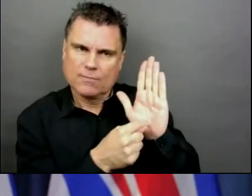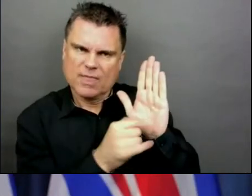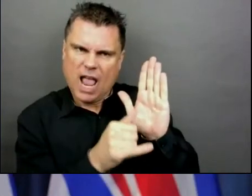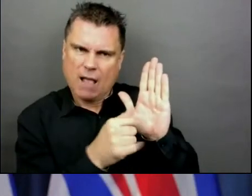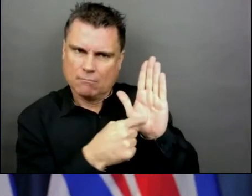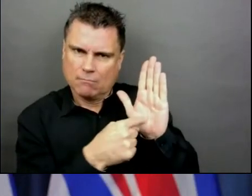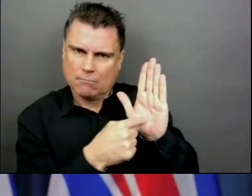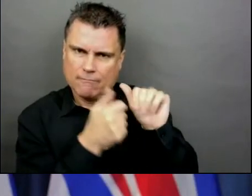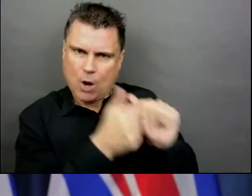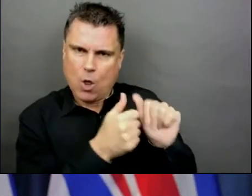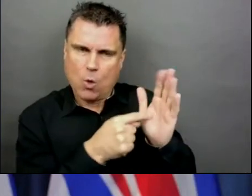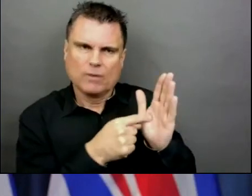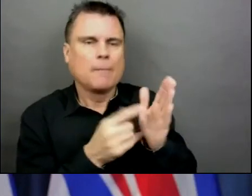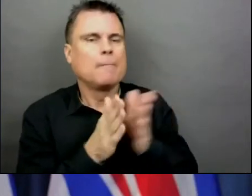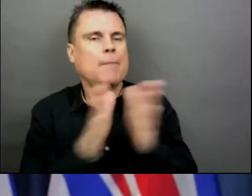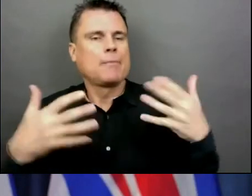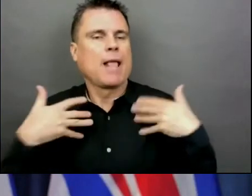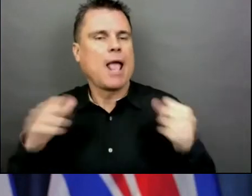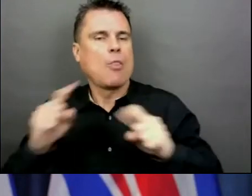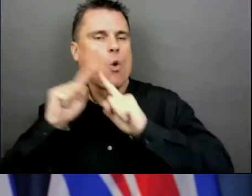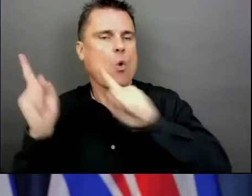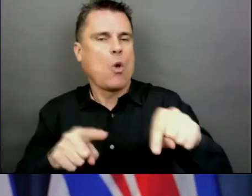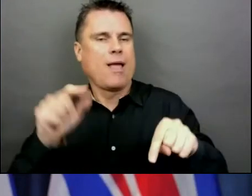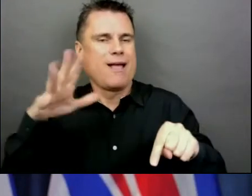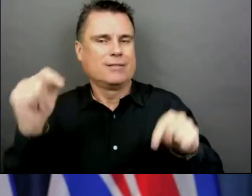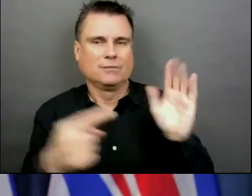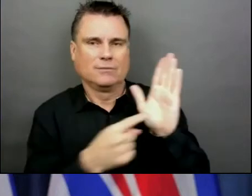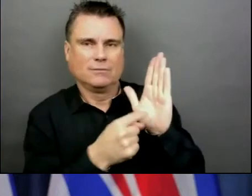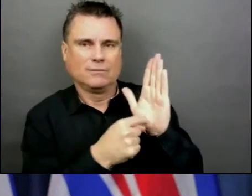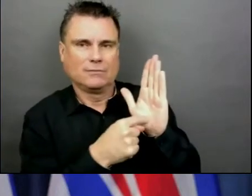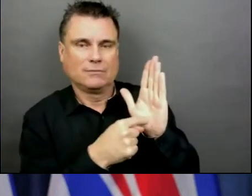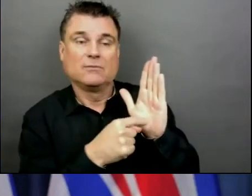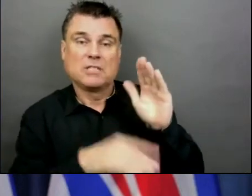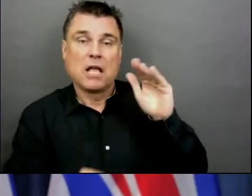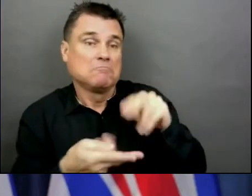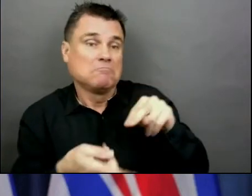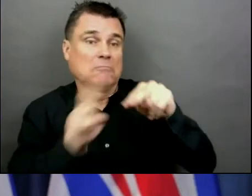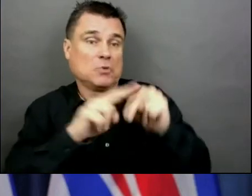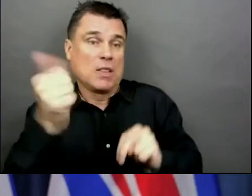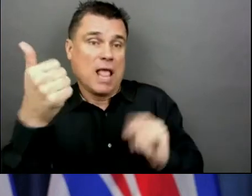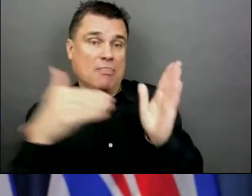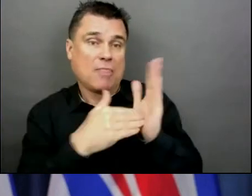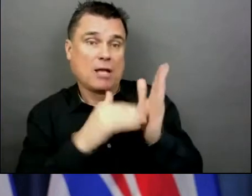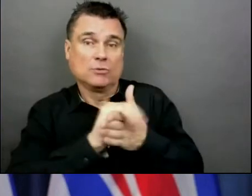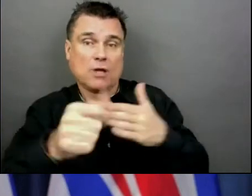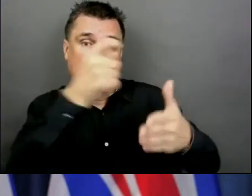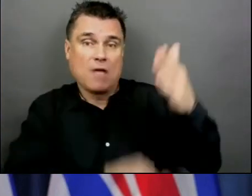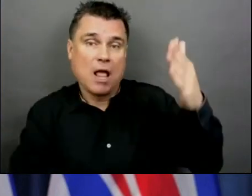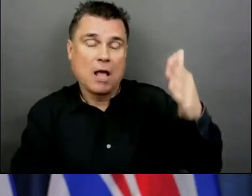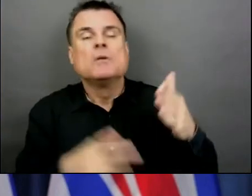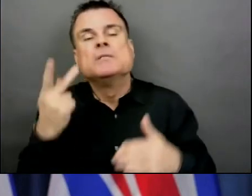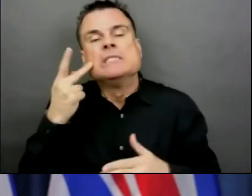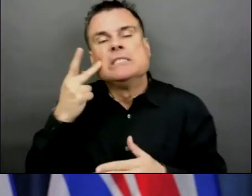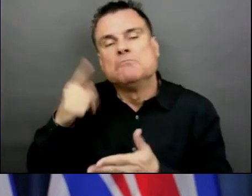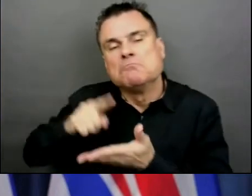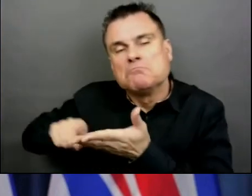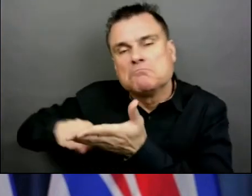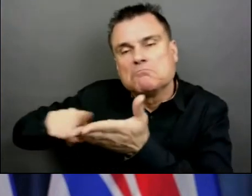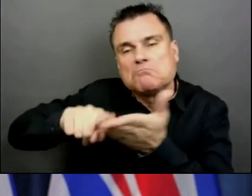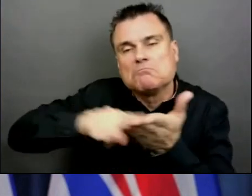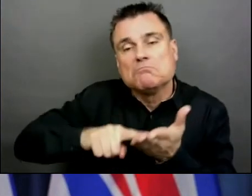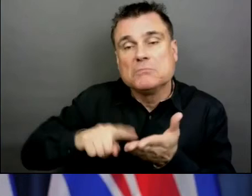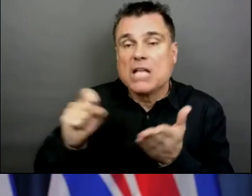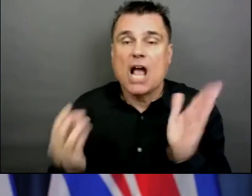about $10,000. But also, the police will be looking at what other potential